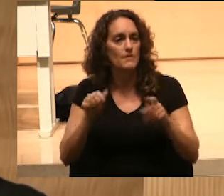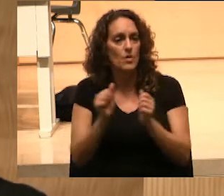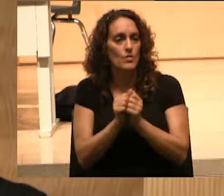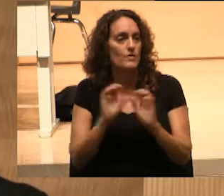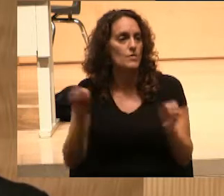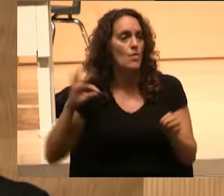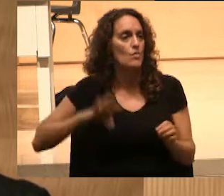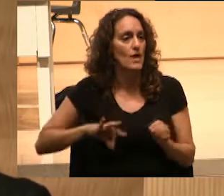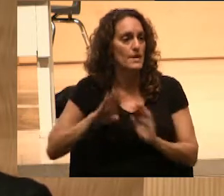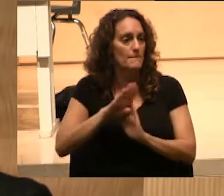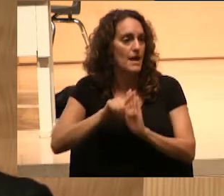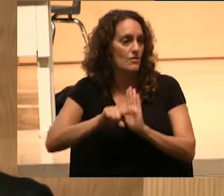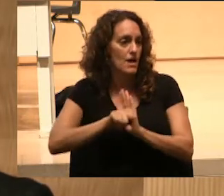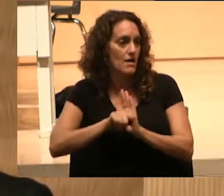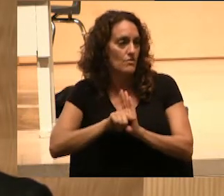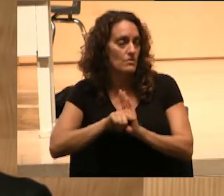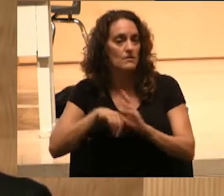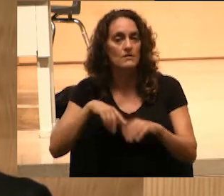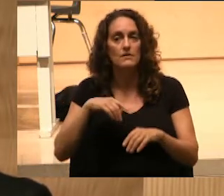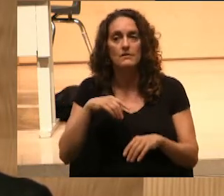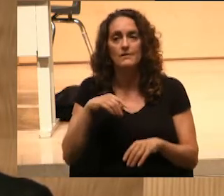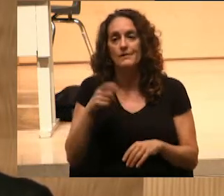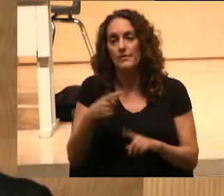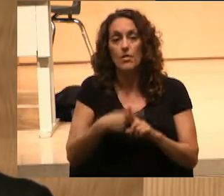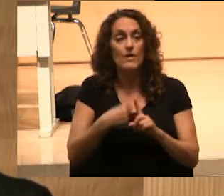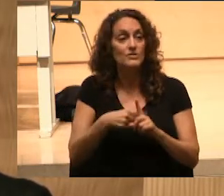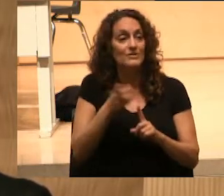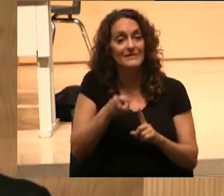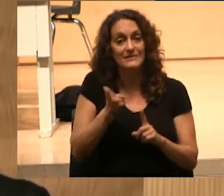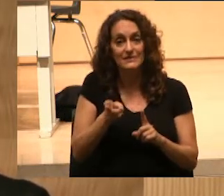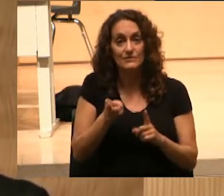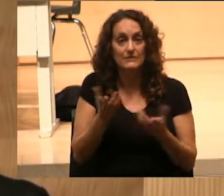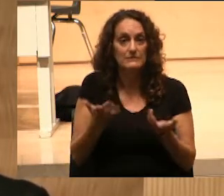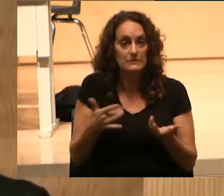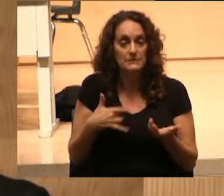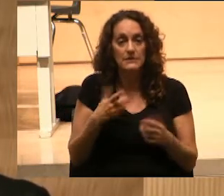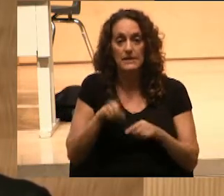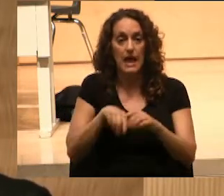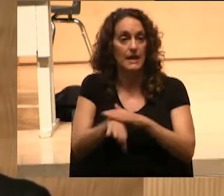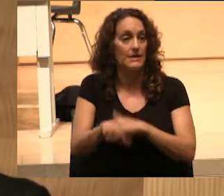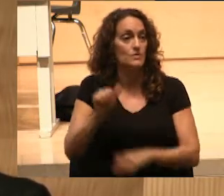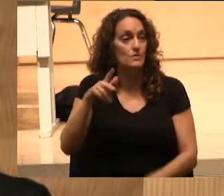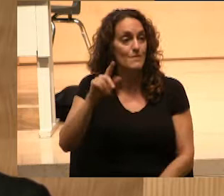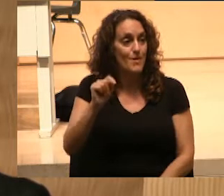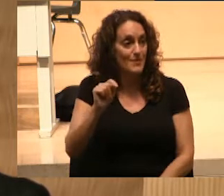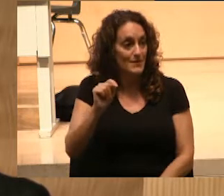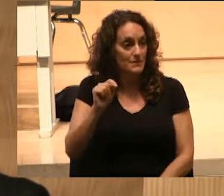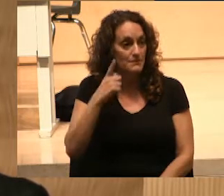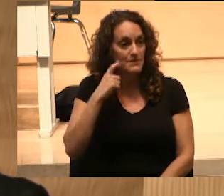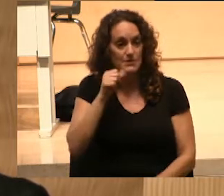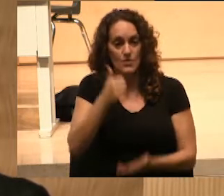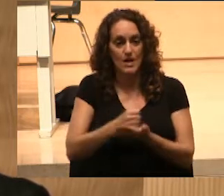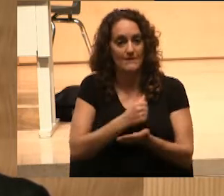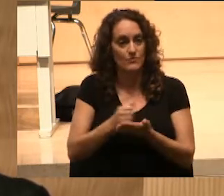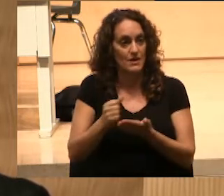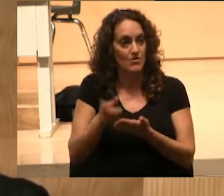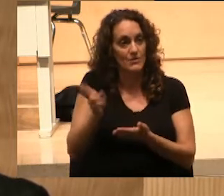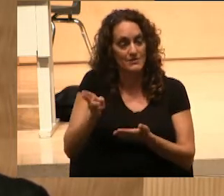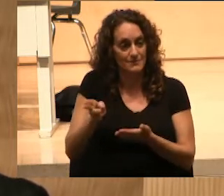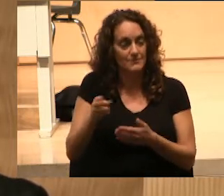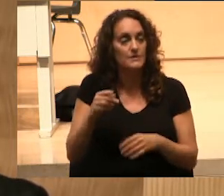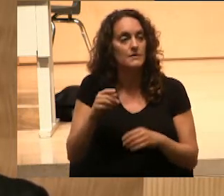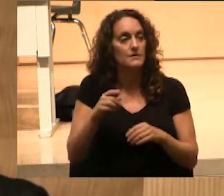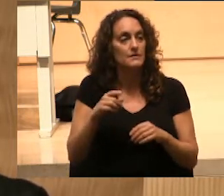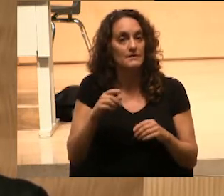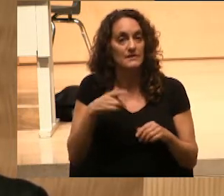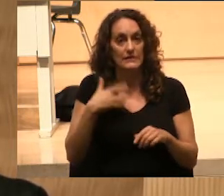credit background or rental history, who probably wouldn't get into an apartment, to be able to get into the apartment. The downside to it,